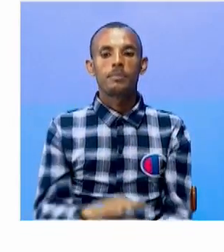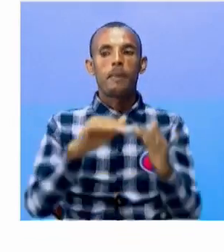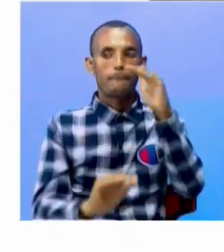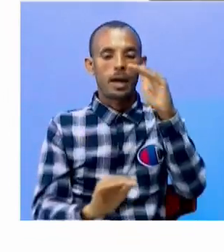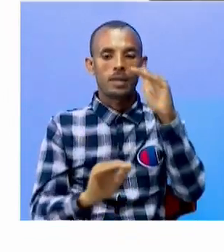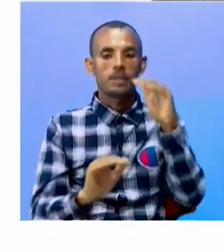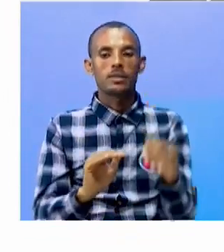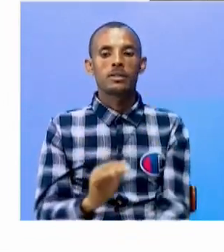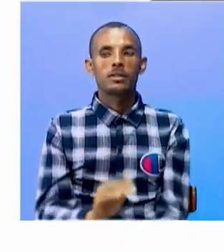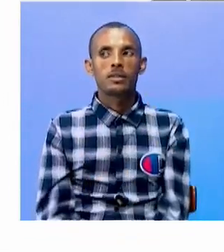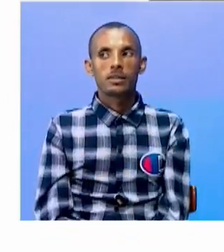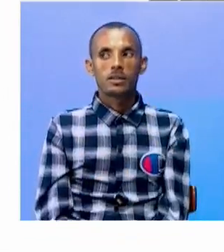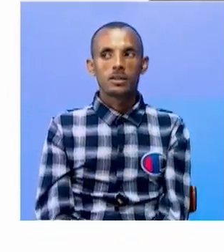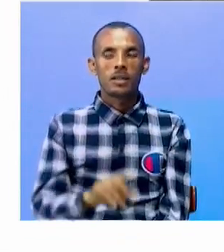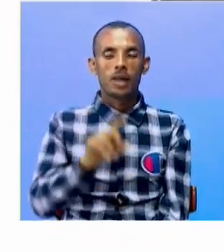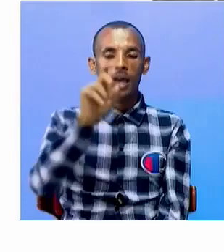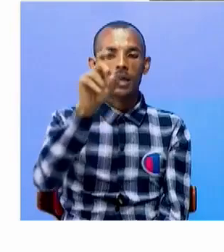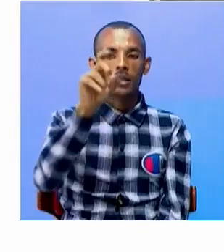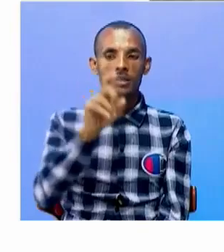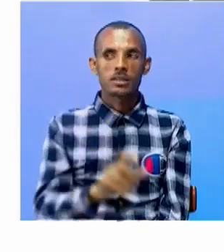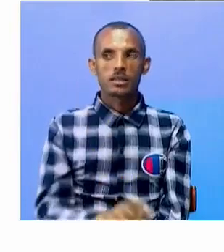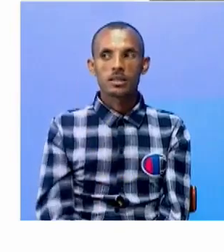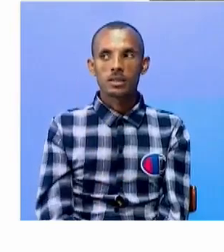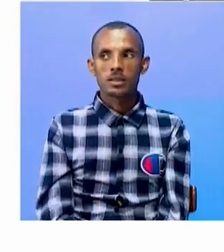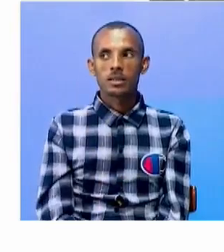minus X